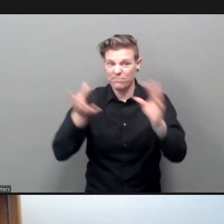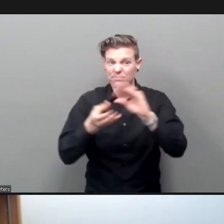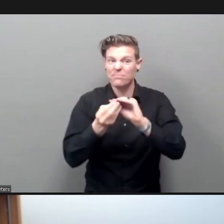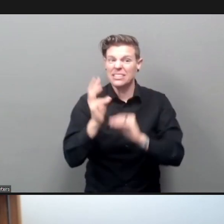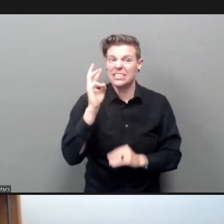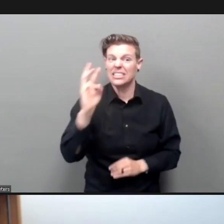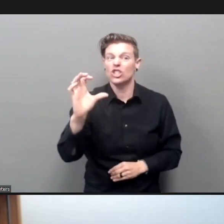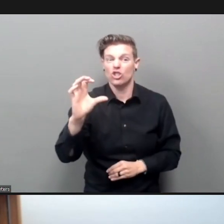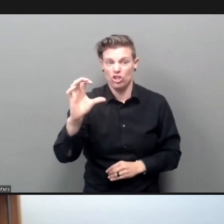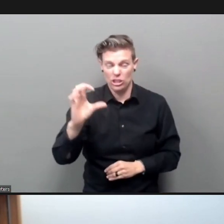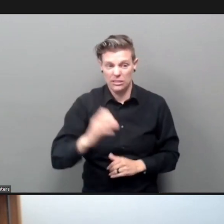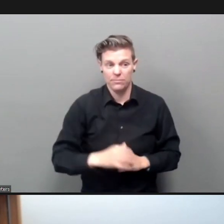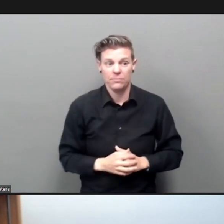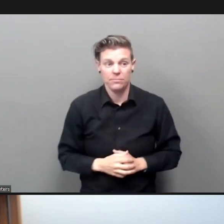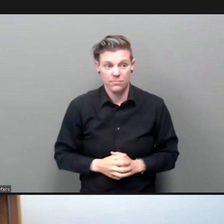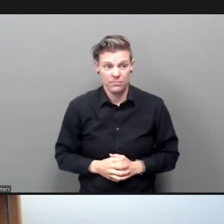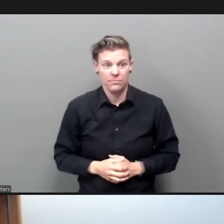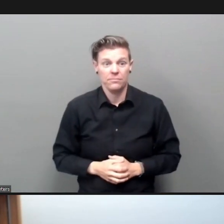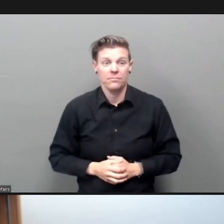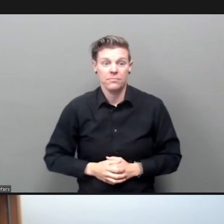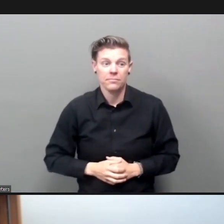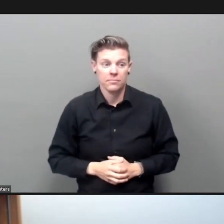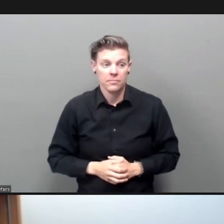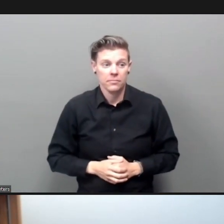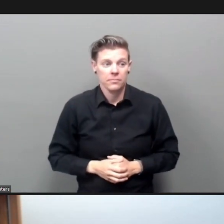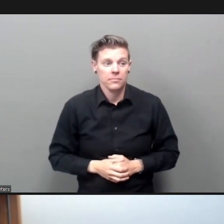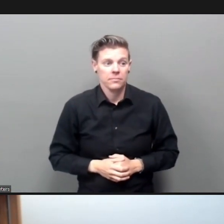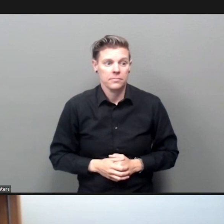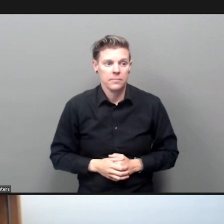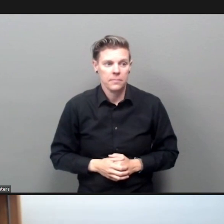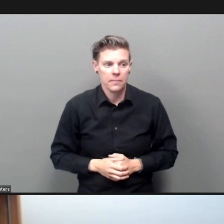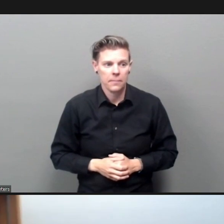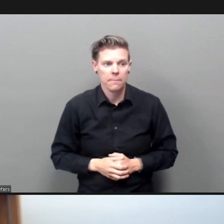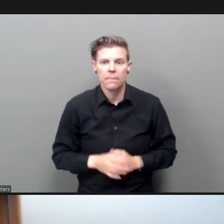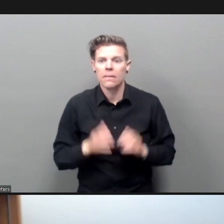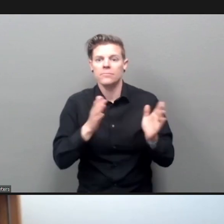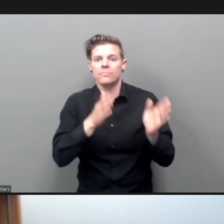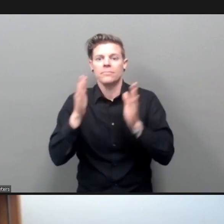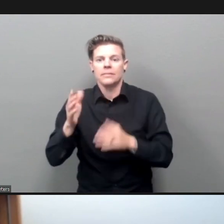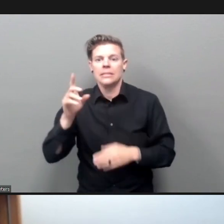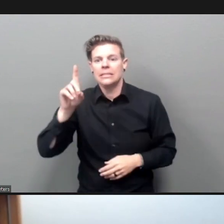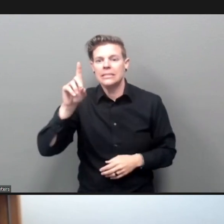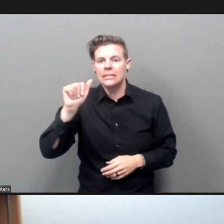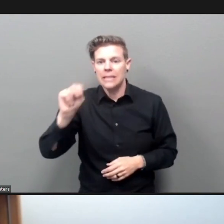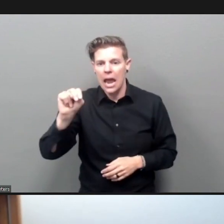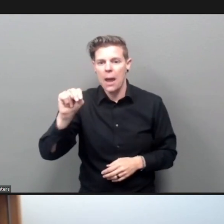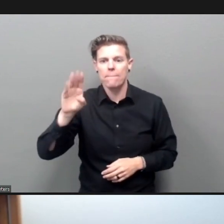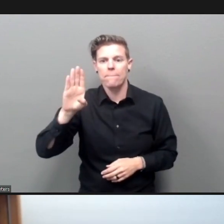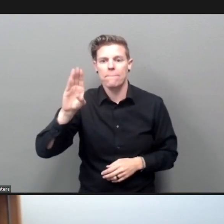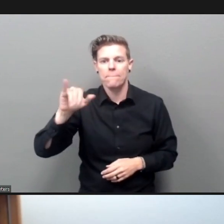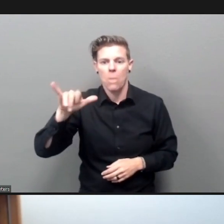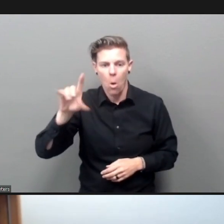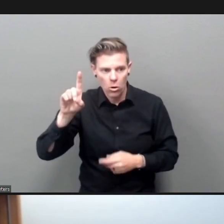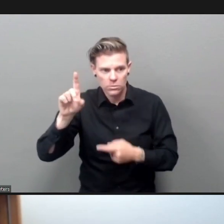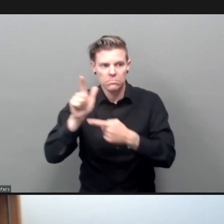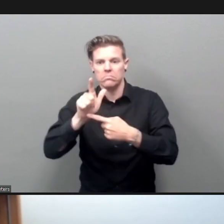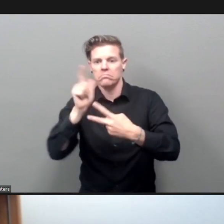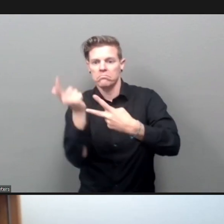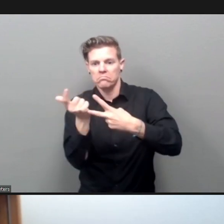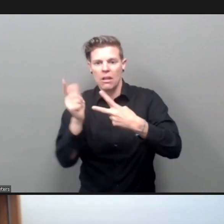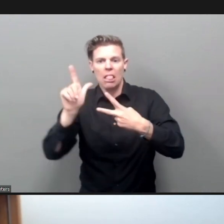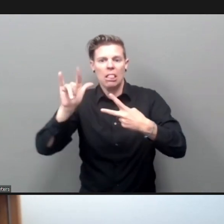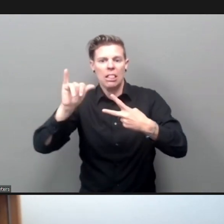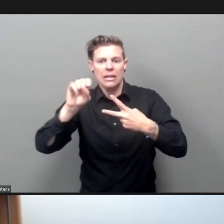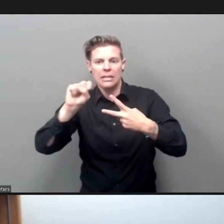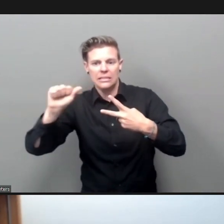Thanks, everybody. Next, we'll turn to Dan Boyd, followed by Lisa Knudsen. I hope I'm pronouncing your name correctly. Followed by Scott Weiland.